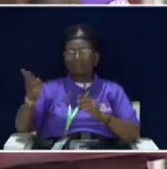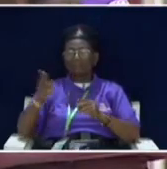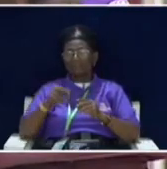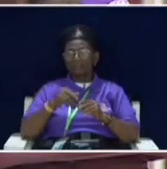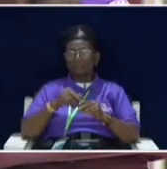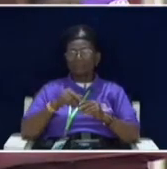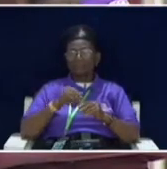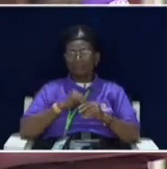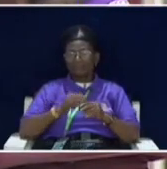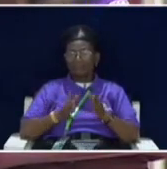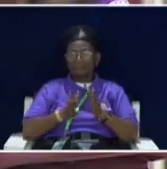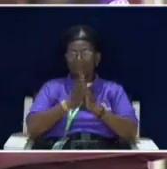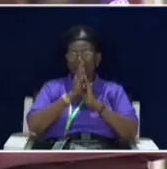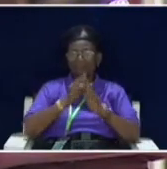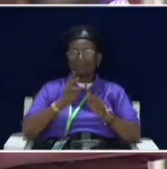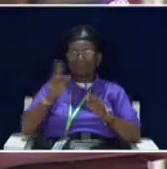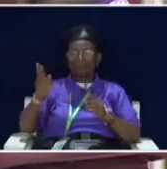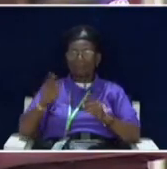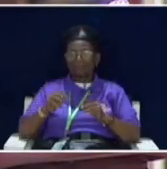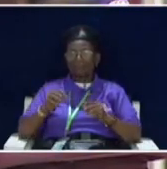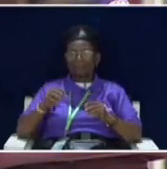asked her trembling.